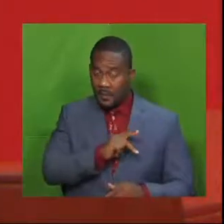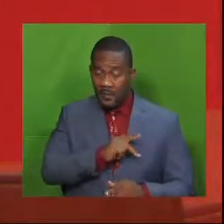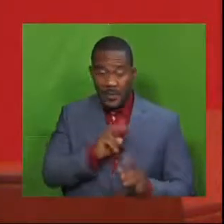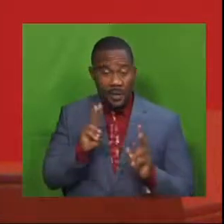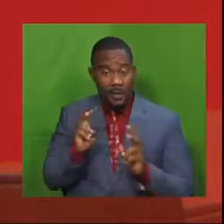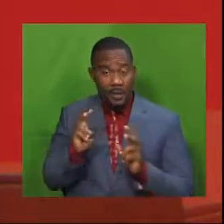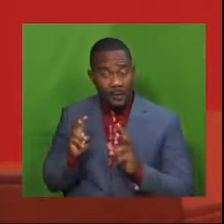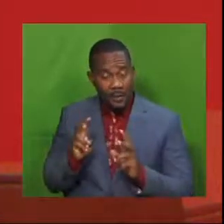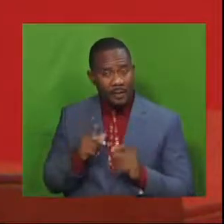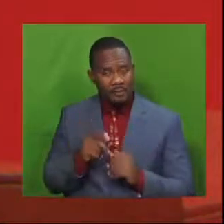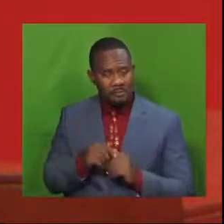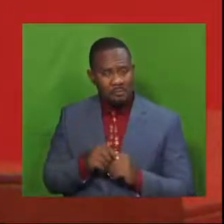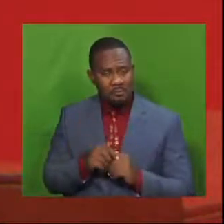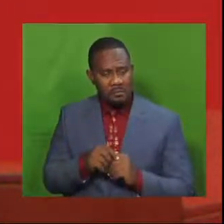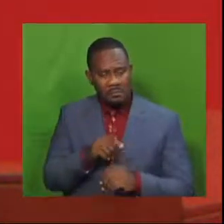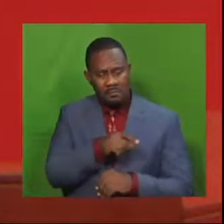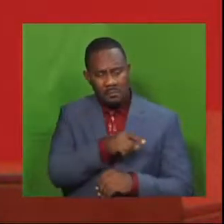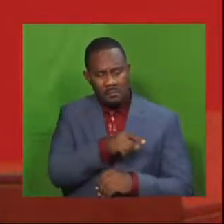The members